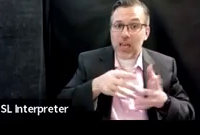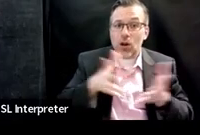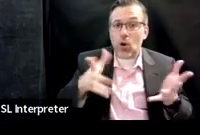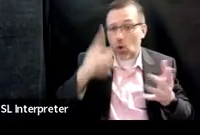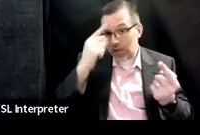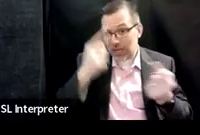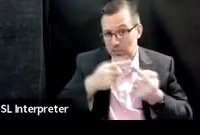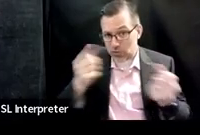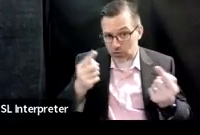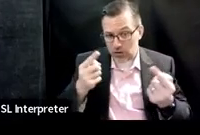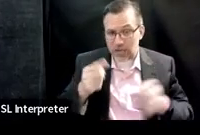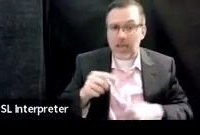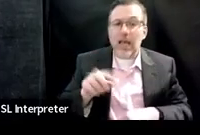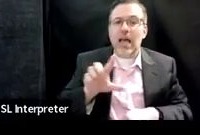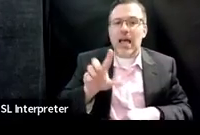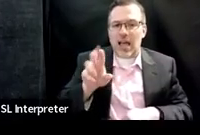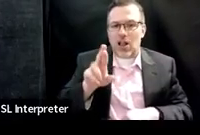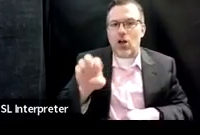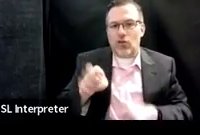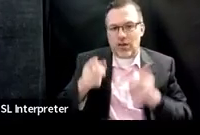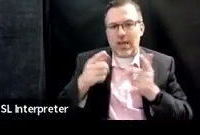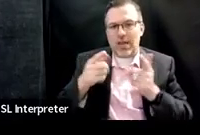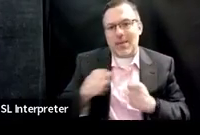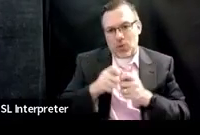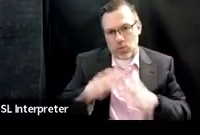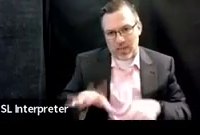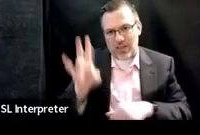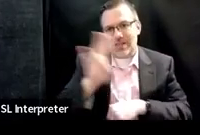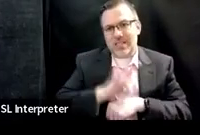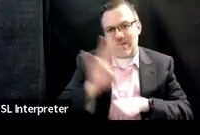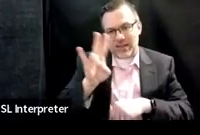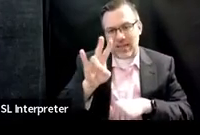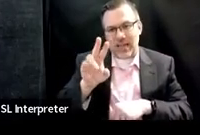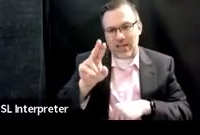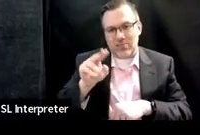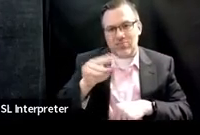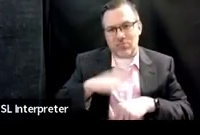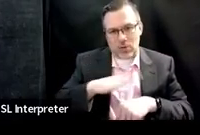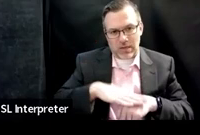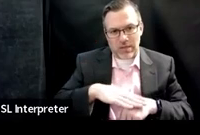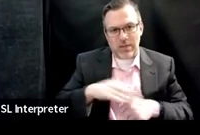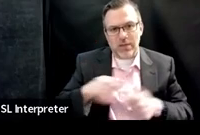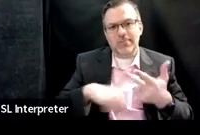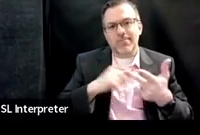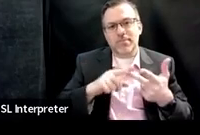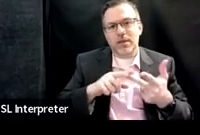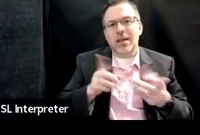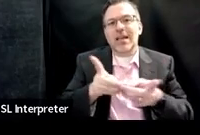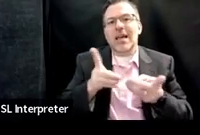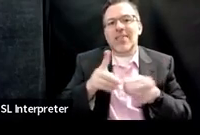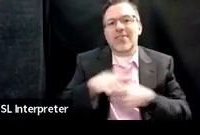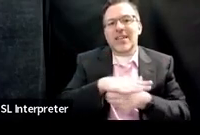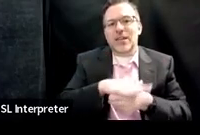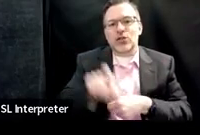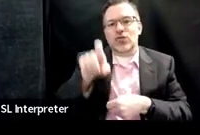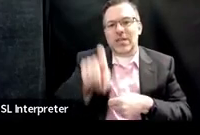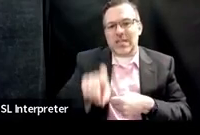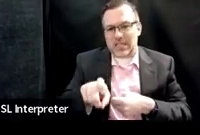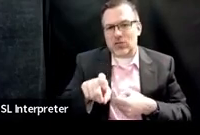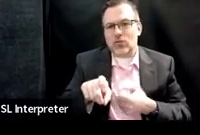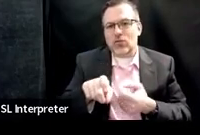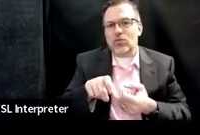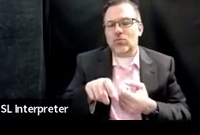The LRE also happened without that 7-day notice. And the district needs to indicate in the written notice the